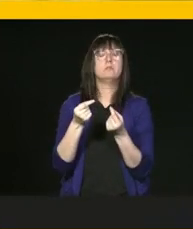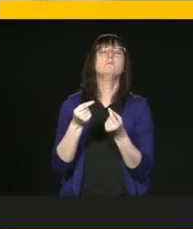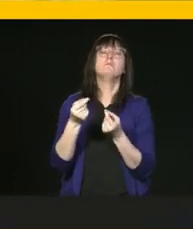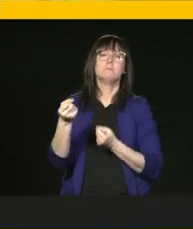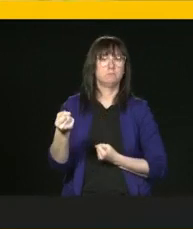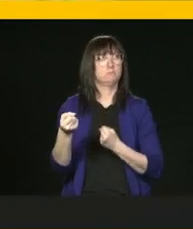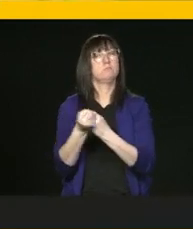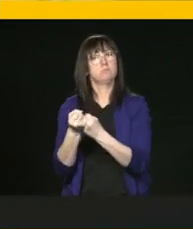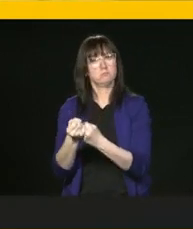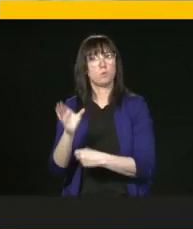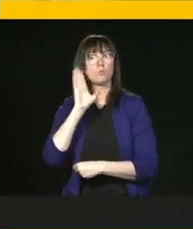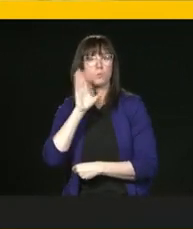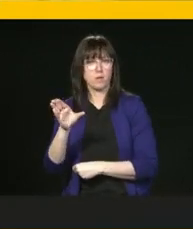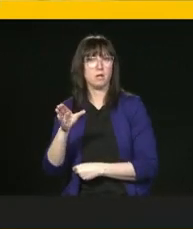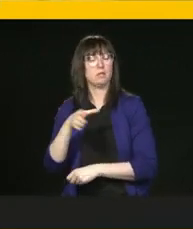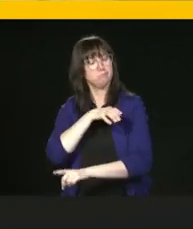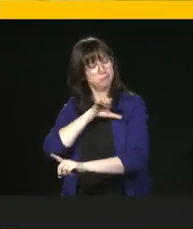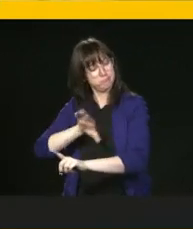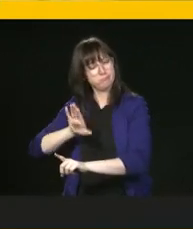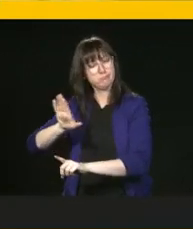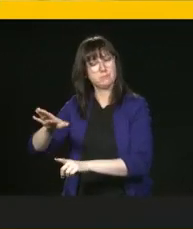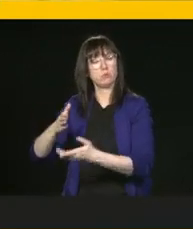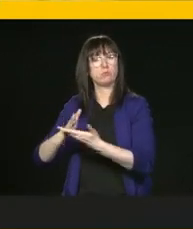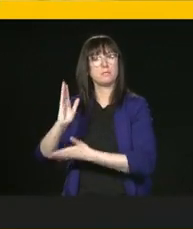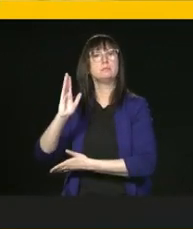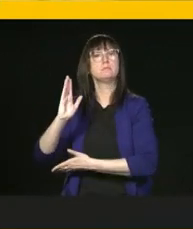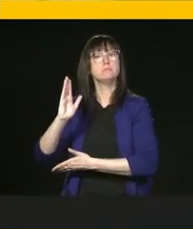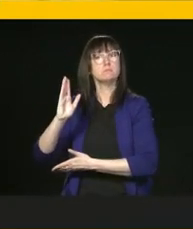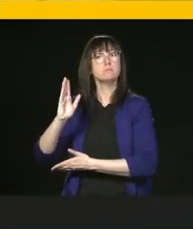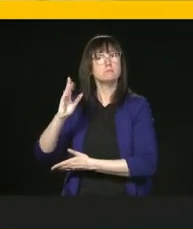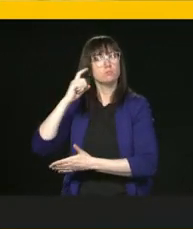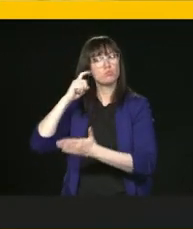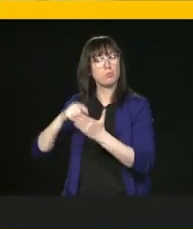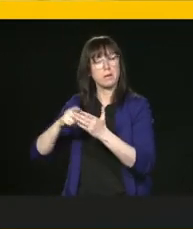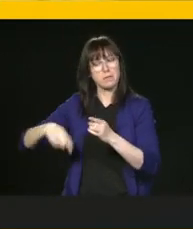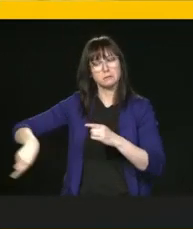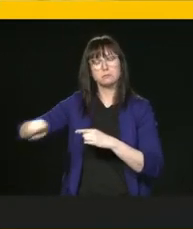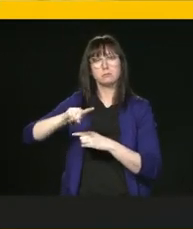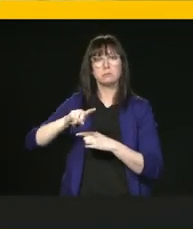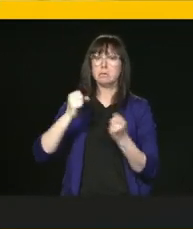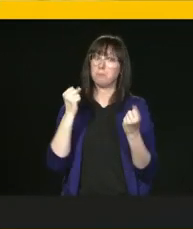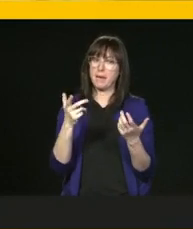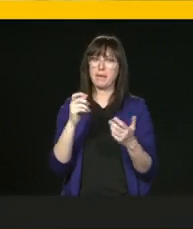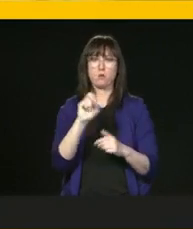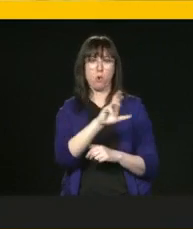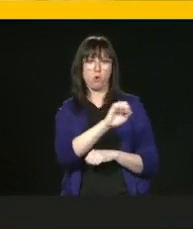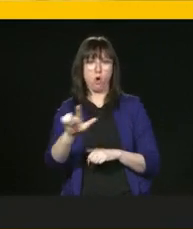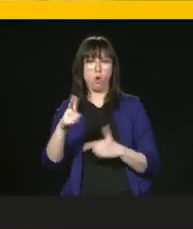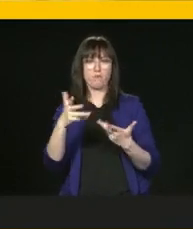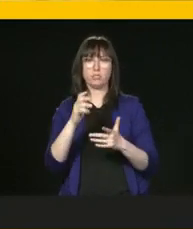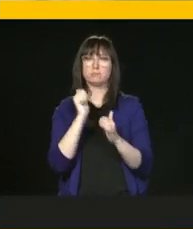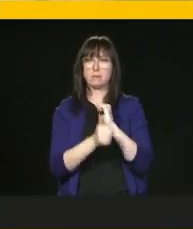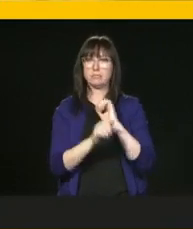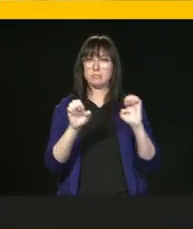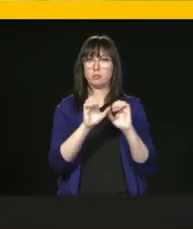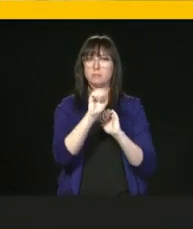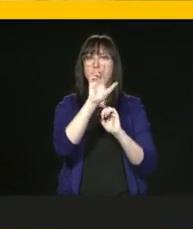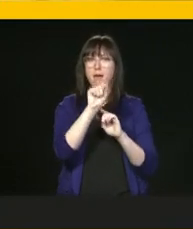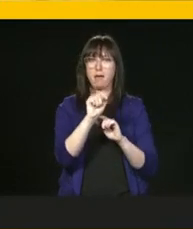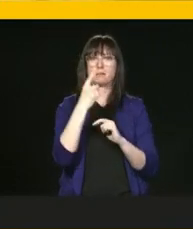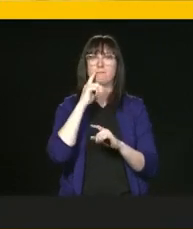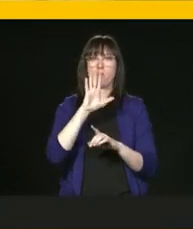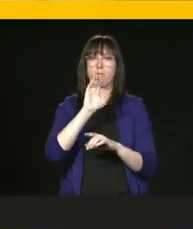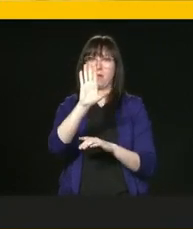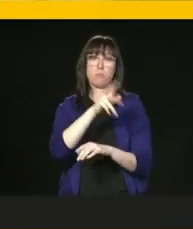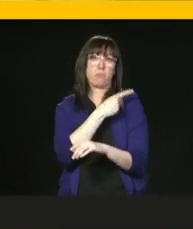their decision-making, in the powers that they have, recognizing that many of them, if not all of them, have invoked the Emergencies Act